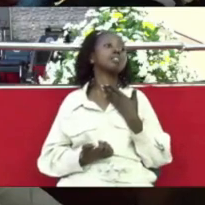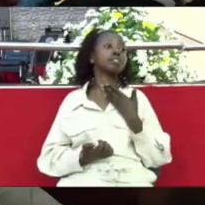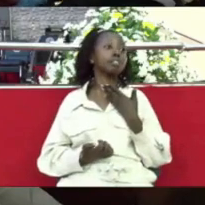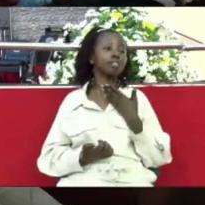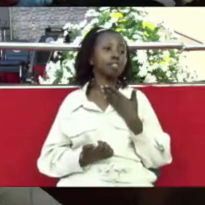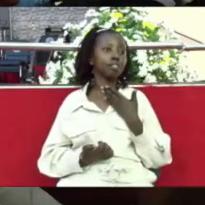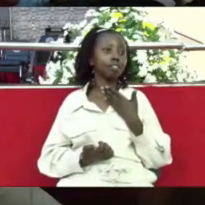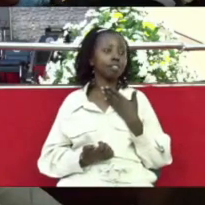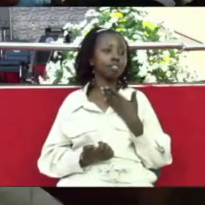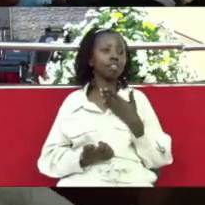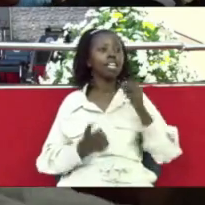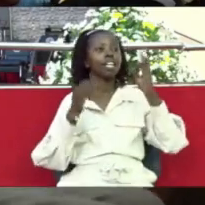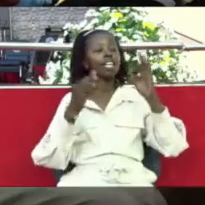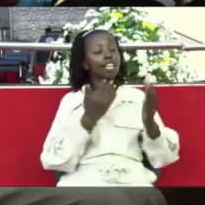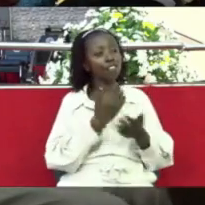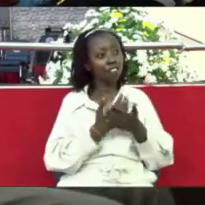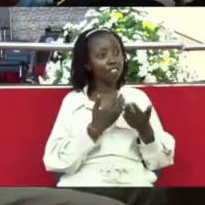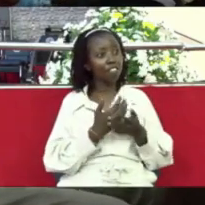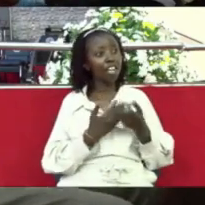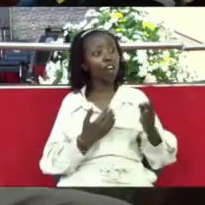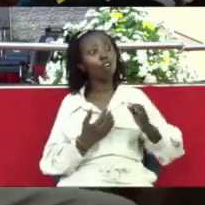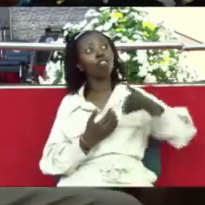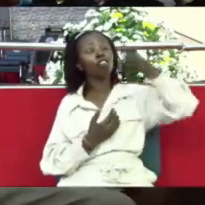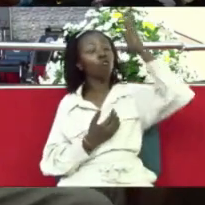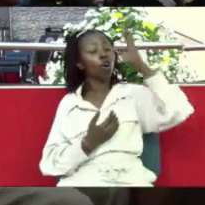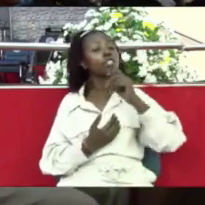Say, if I take care of God's man,